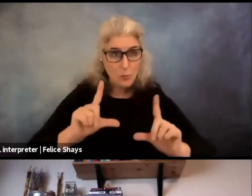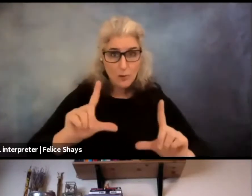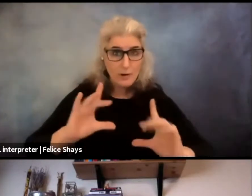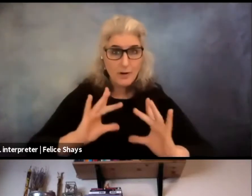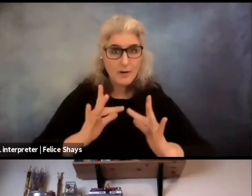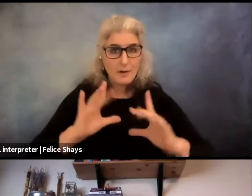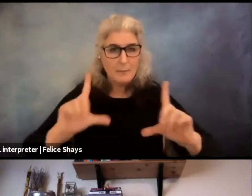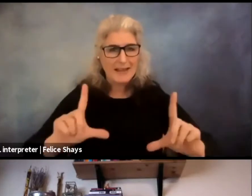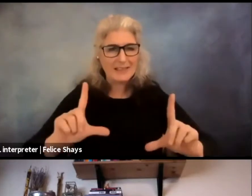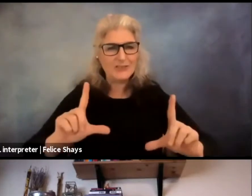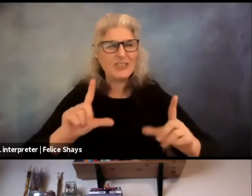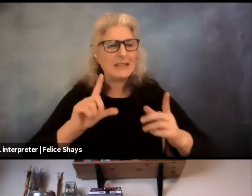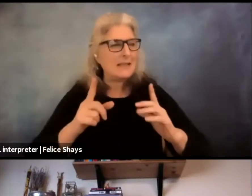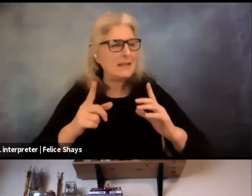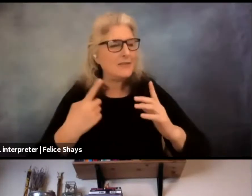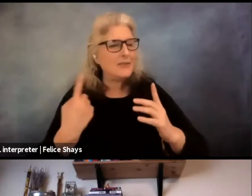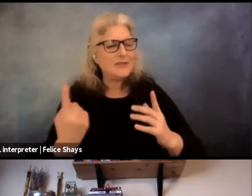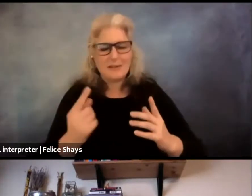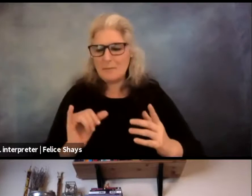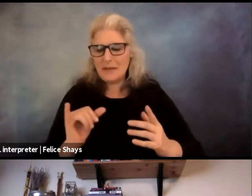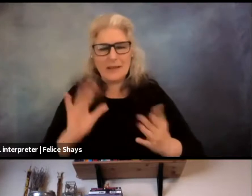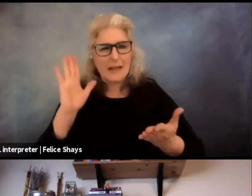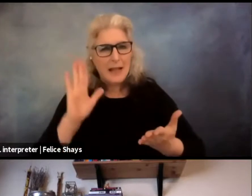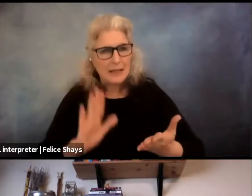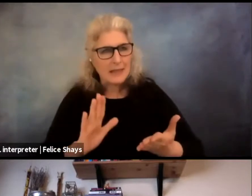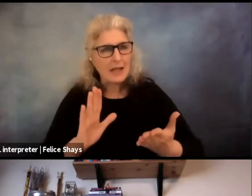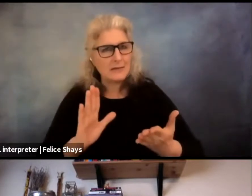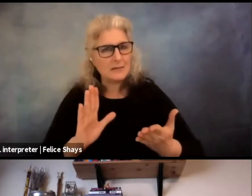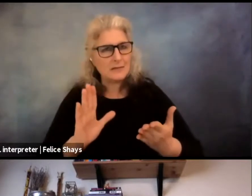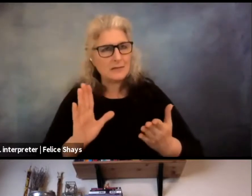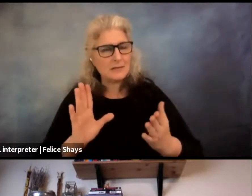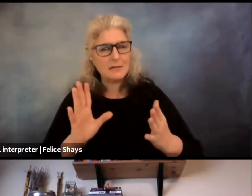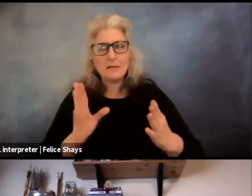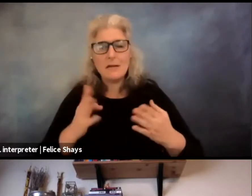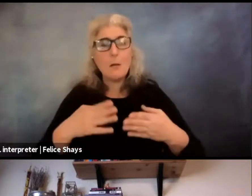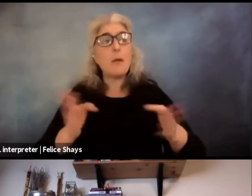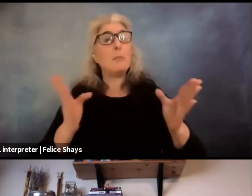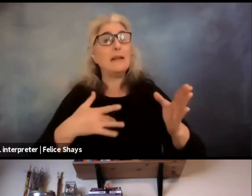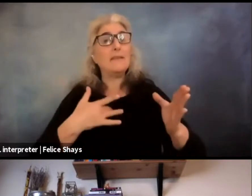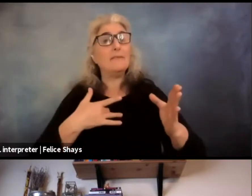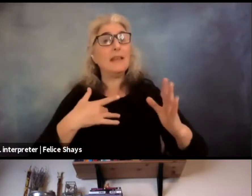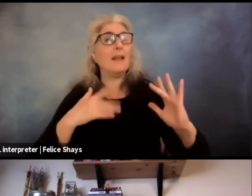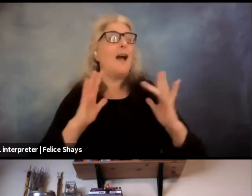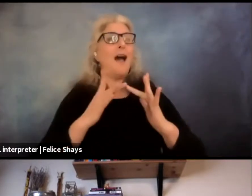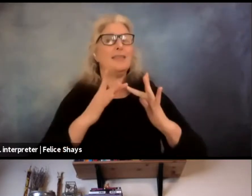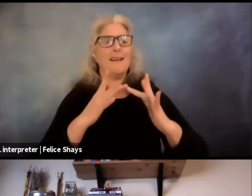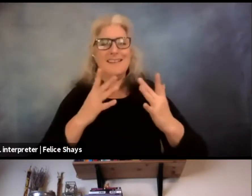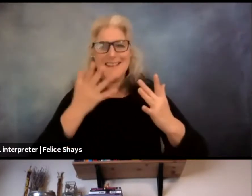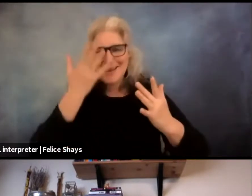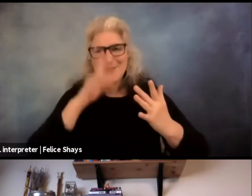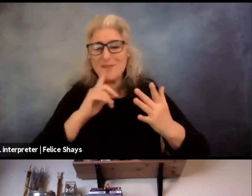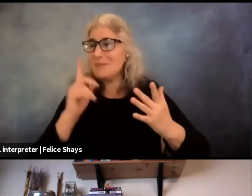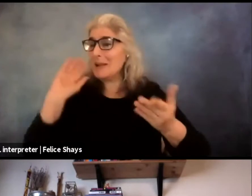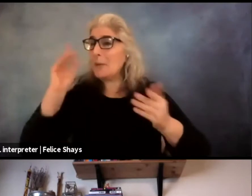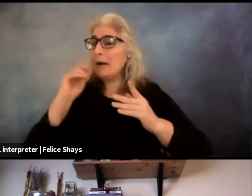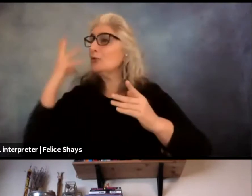something less public feeling online that's, and I don't know what to say about, but that's, as you were talking